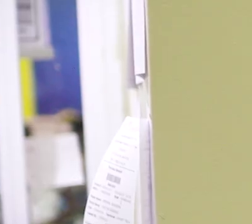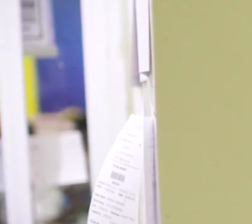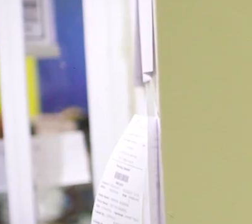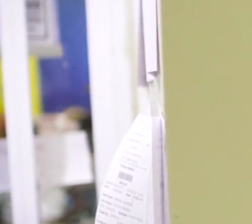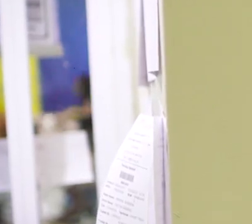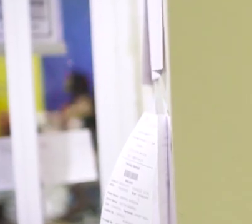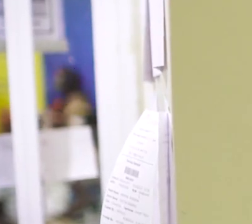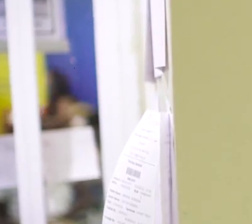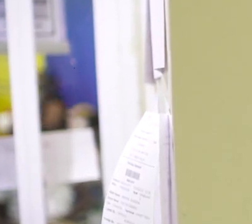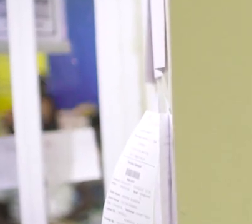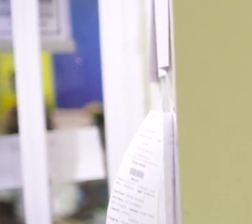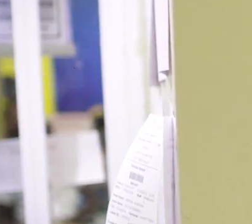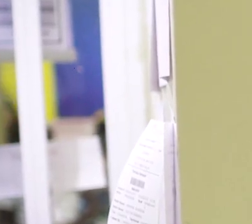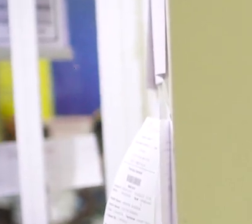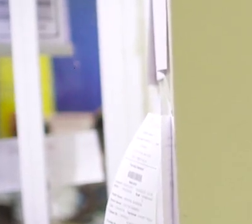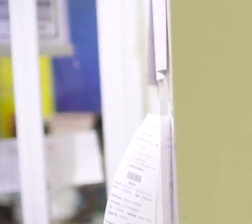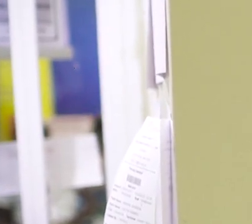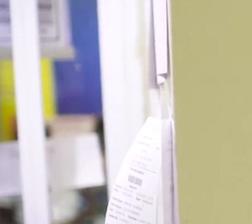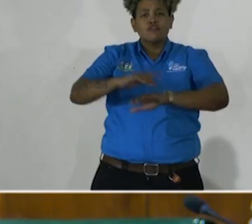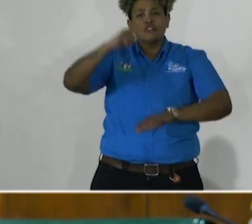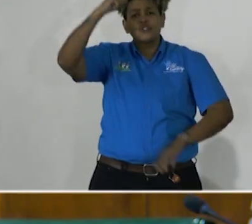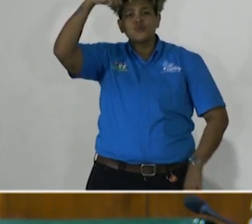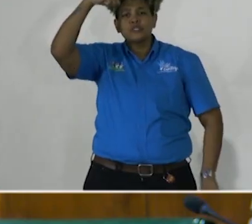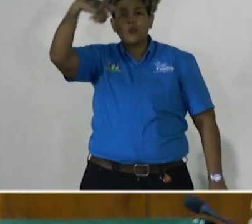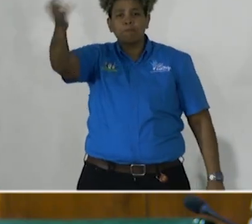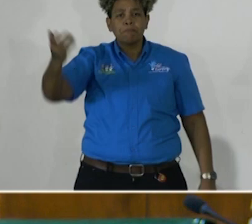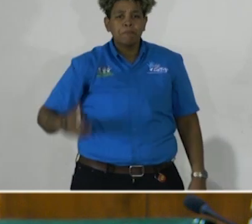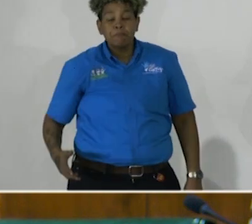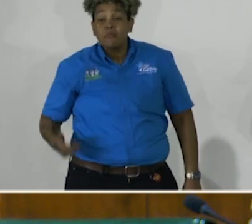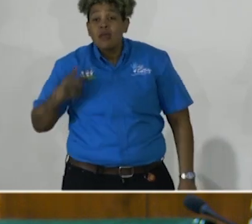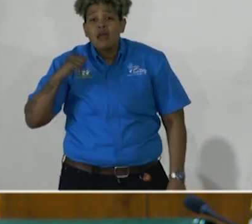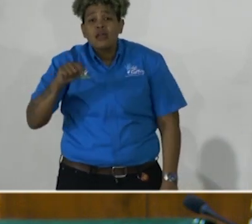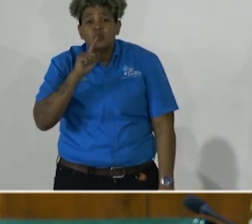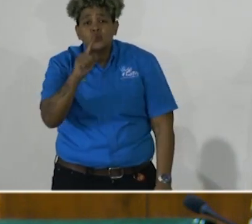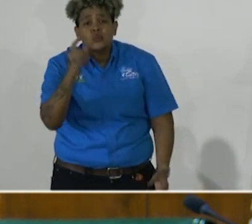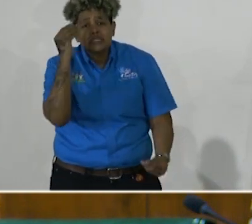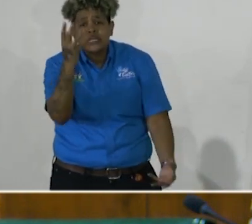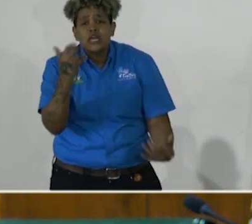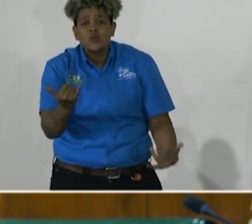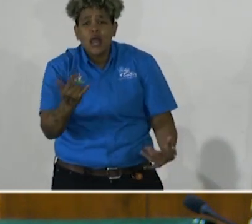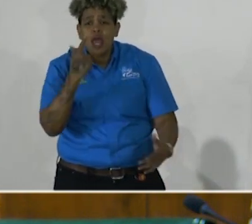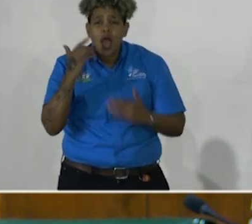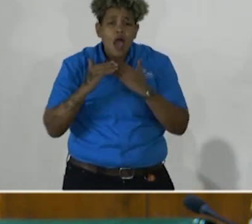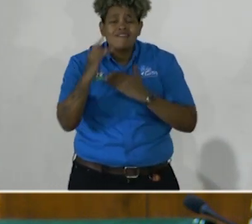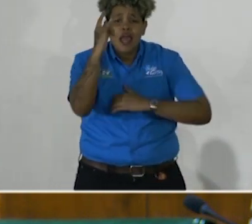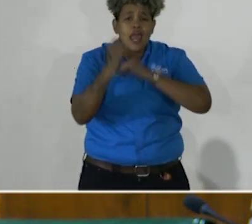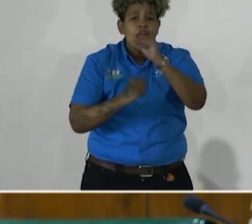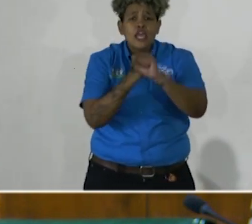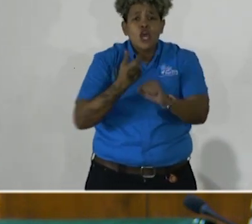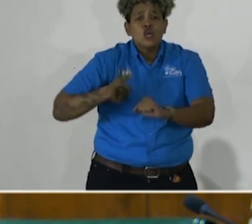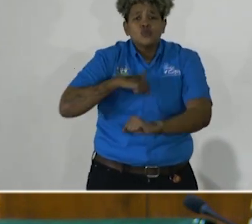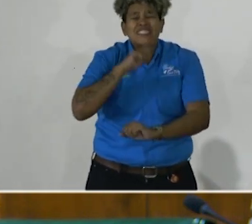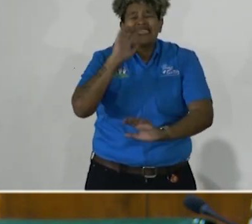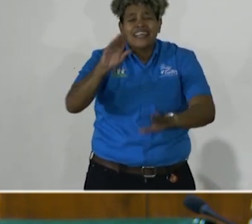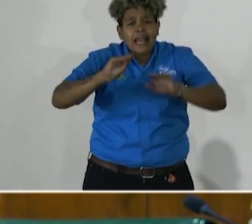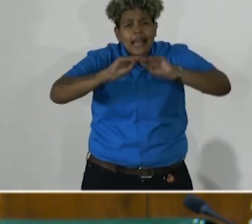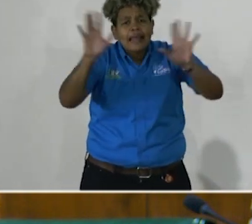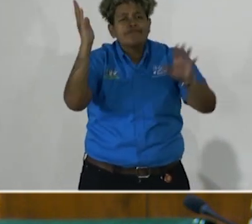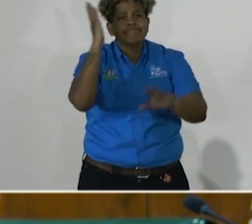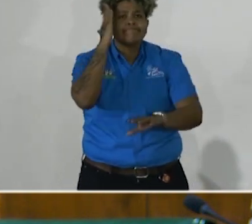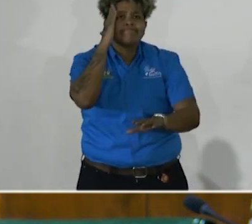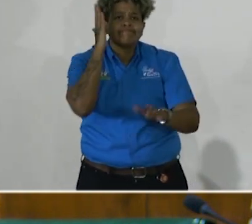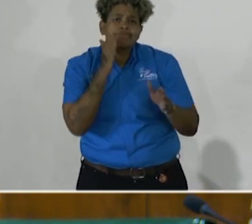have to control illness through prevention. I can truly say today that after 8 years, we are very clear on our path